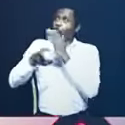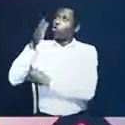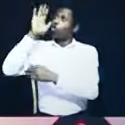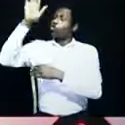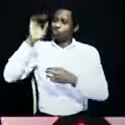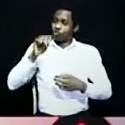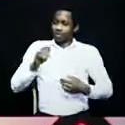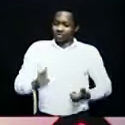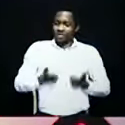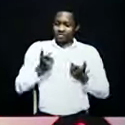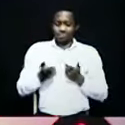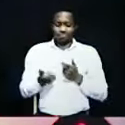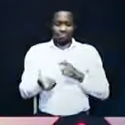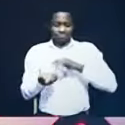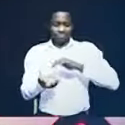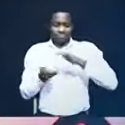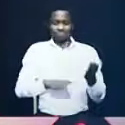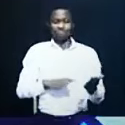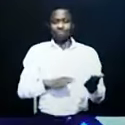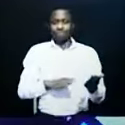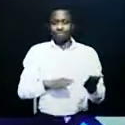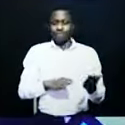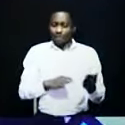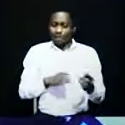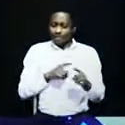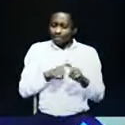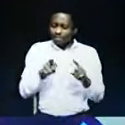you through the Spirit mortify the deeds of the flesh,